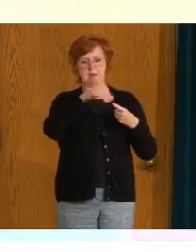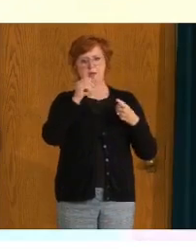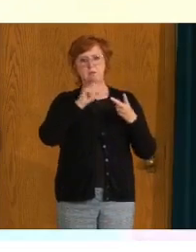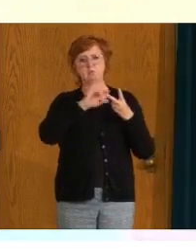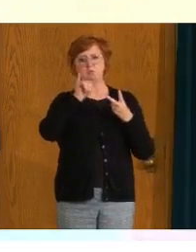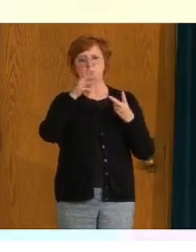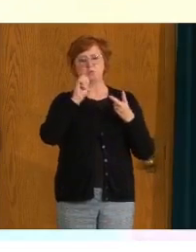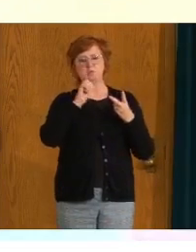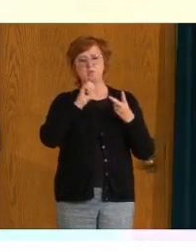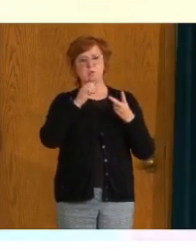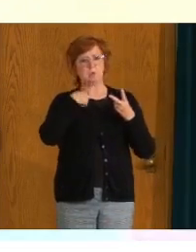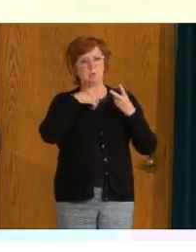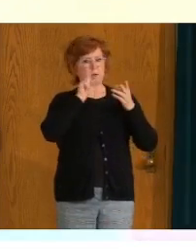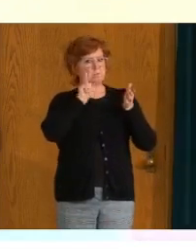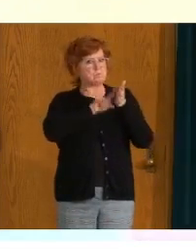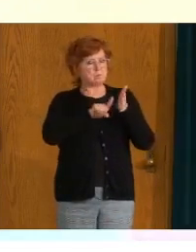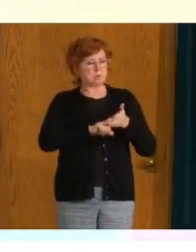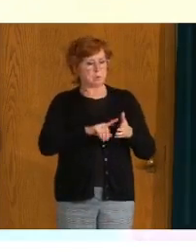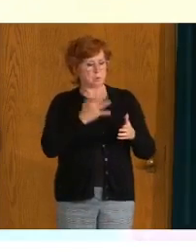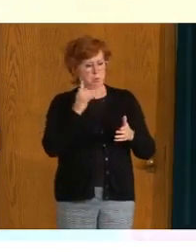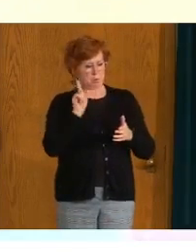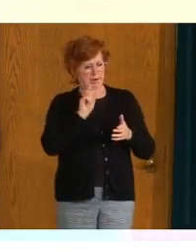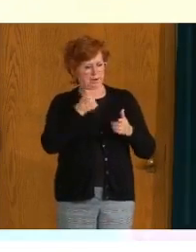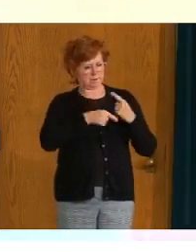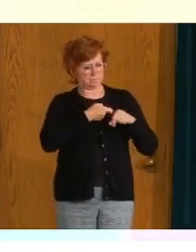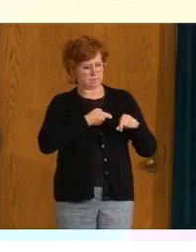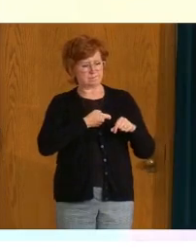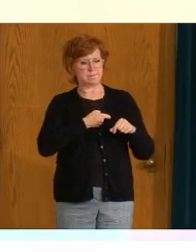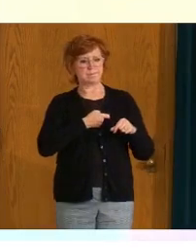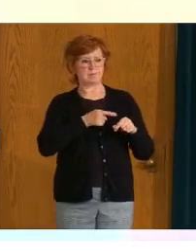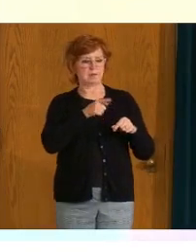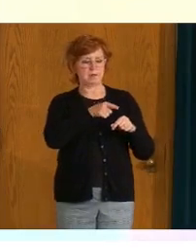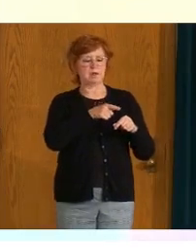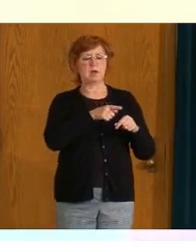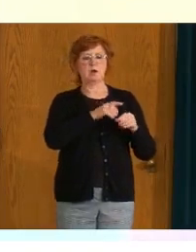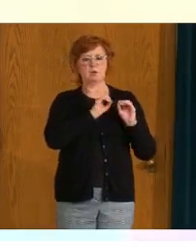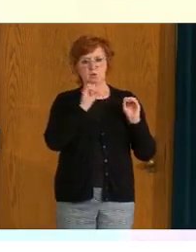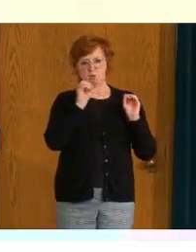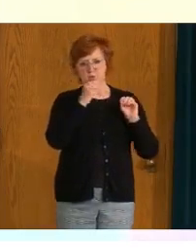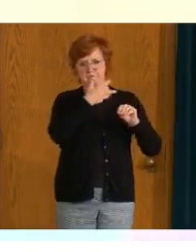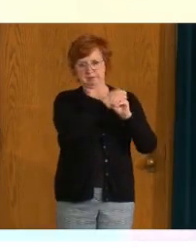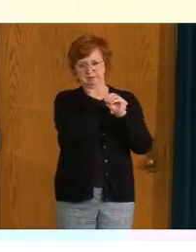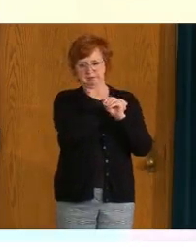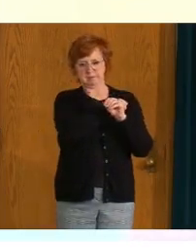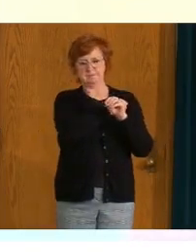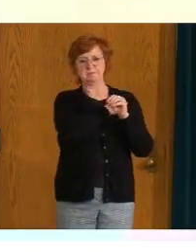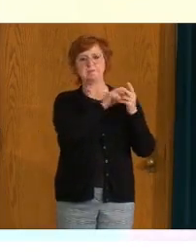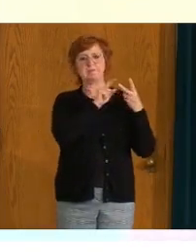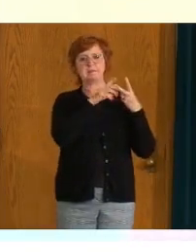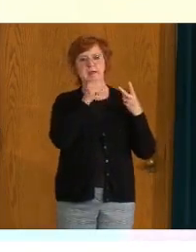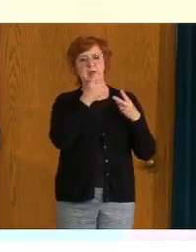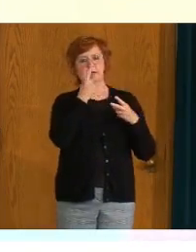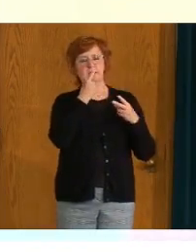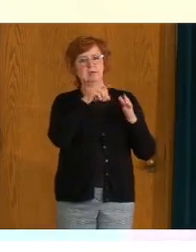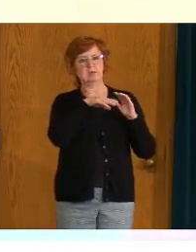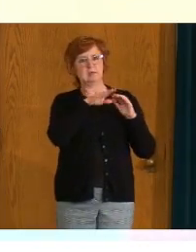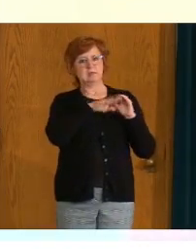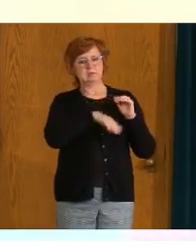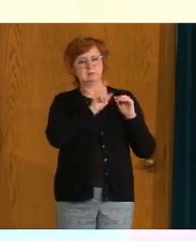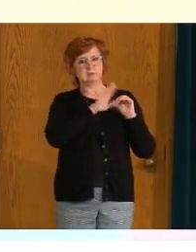are unvaccinated or have had only one dose and less than 3 weeks ago, and we showed some data related to that last week.